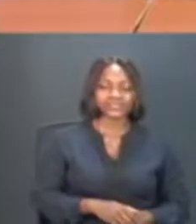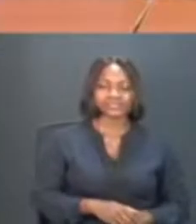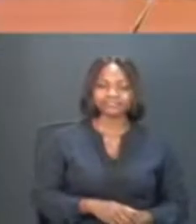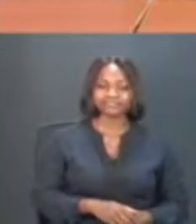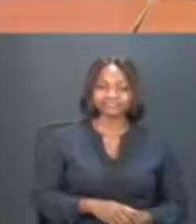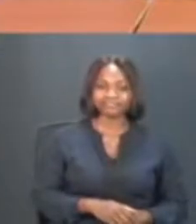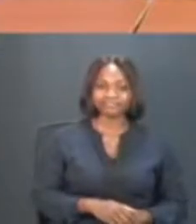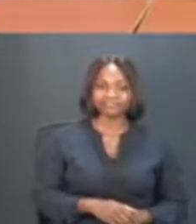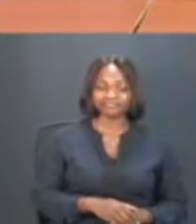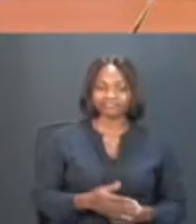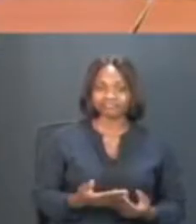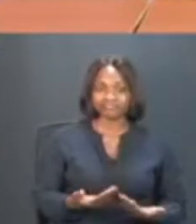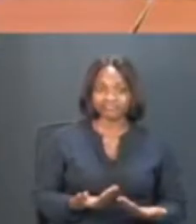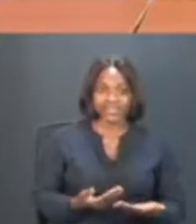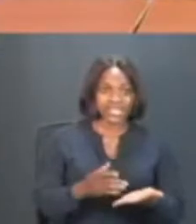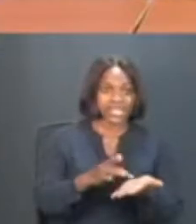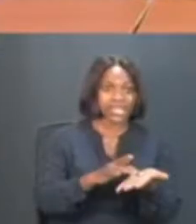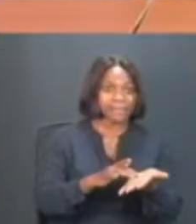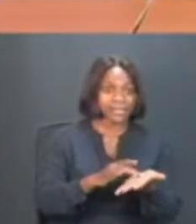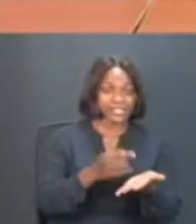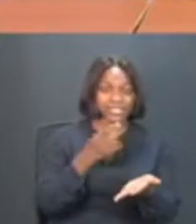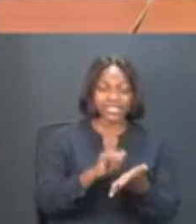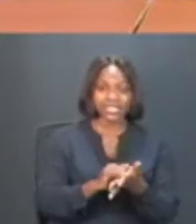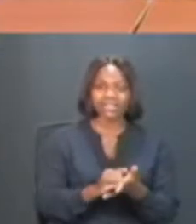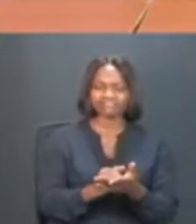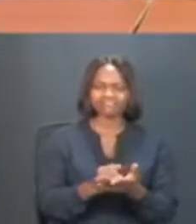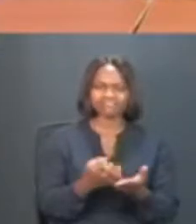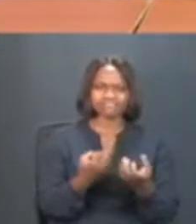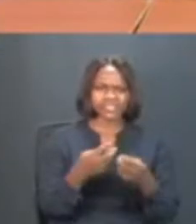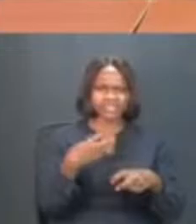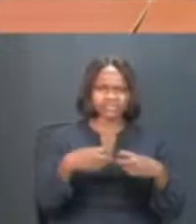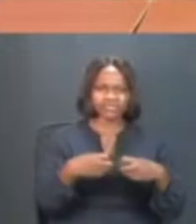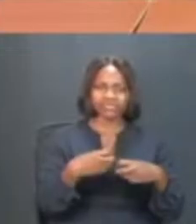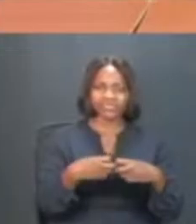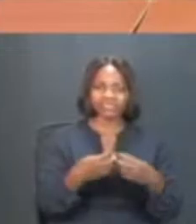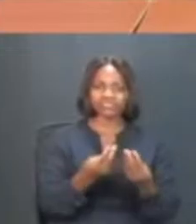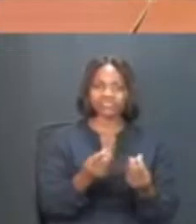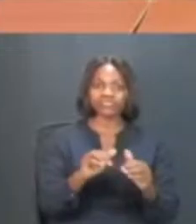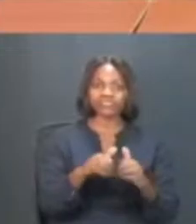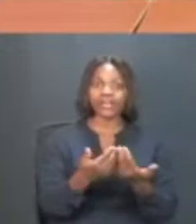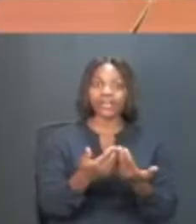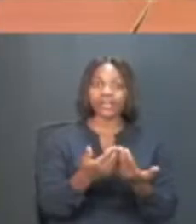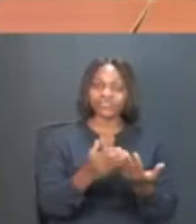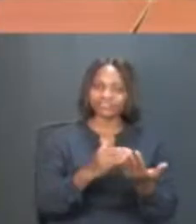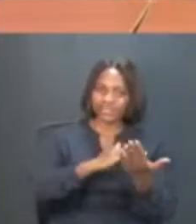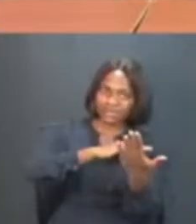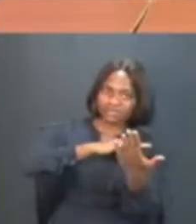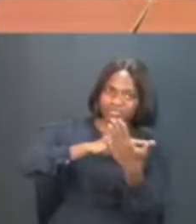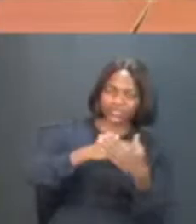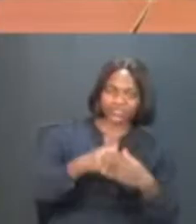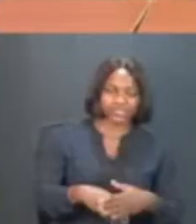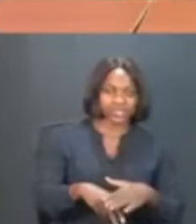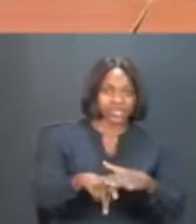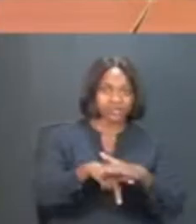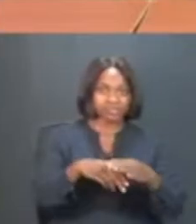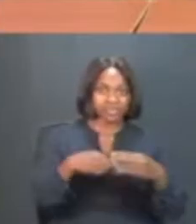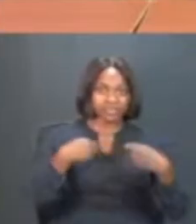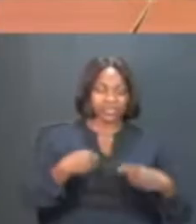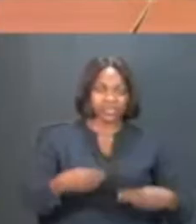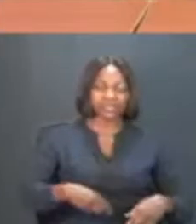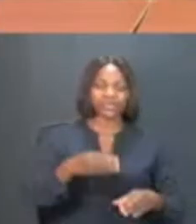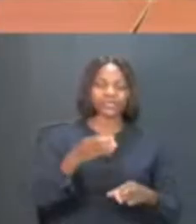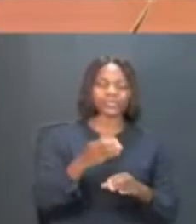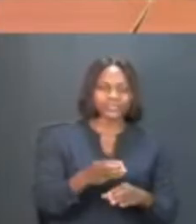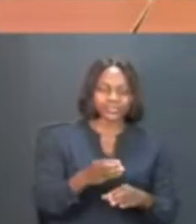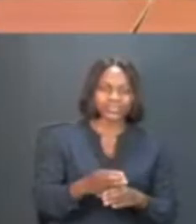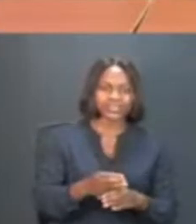that much of our problems can be solved through prevention, and that primary health care can take care of 70%